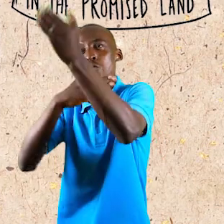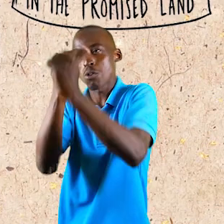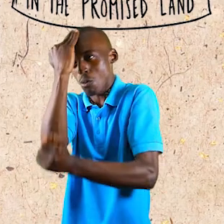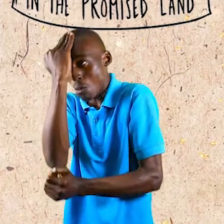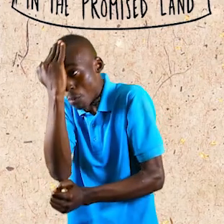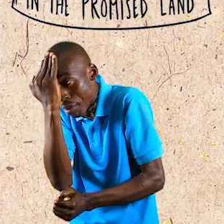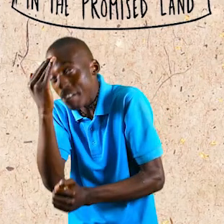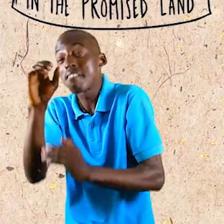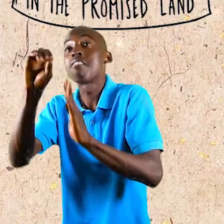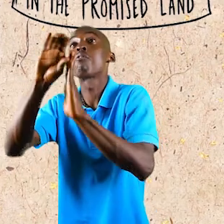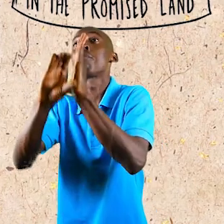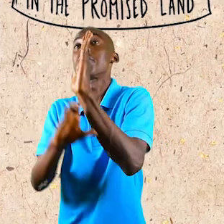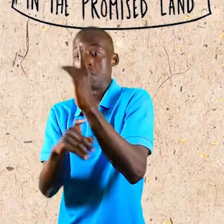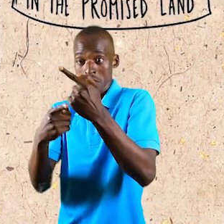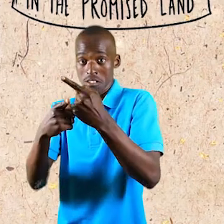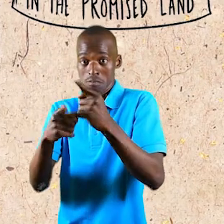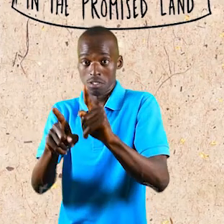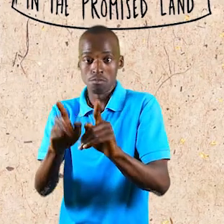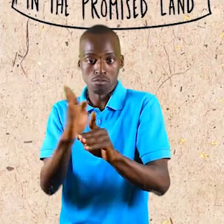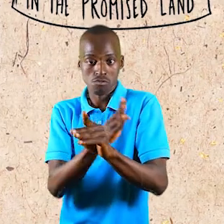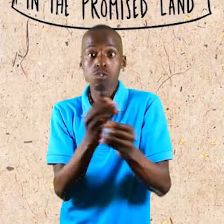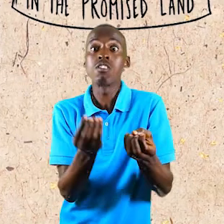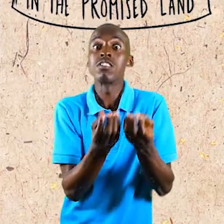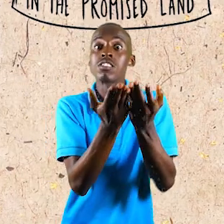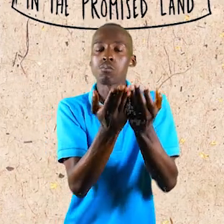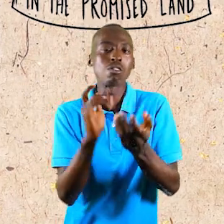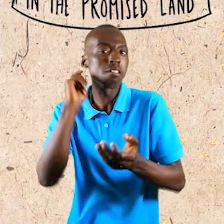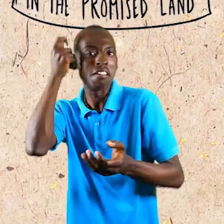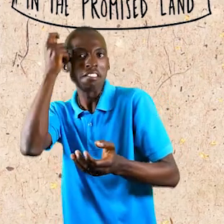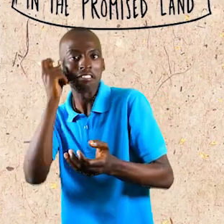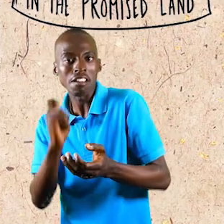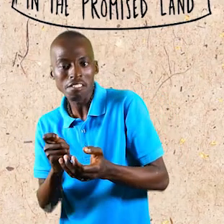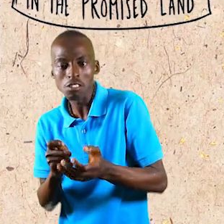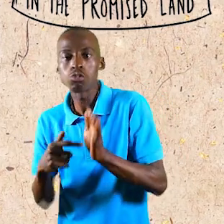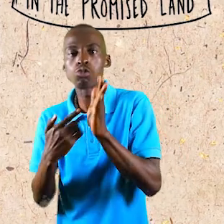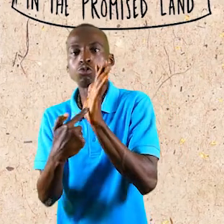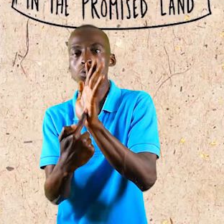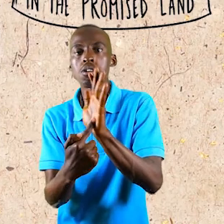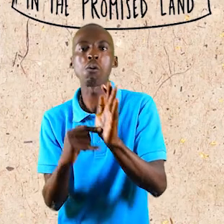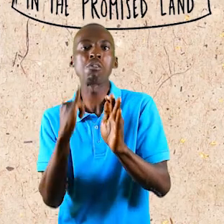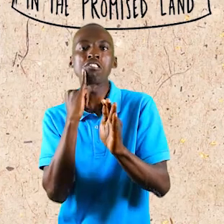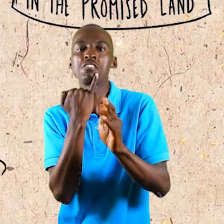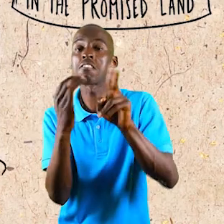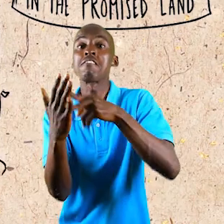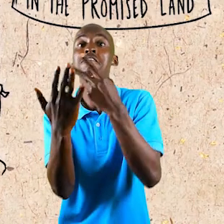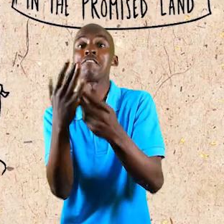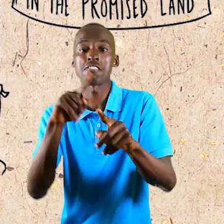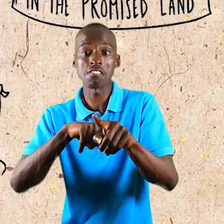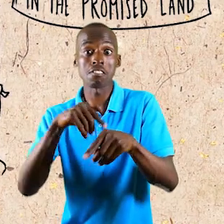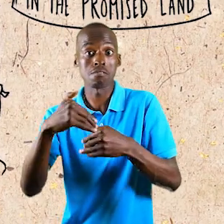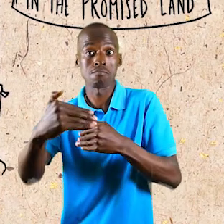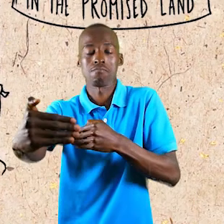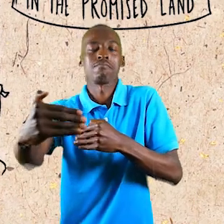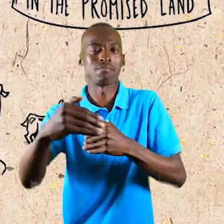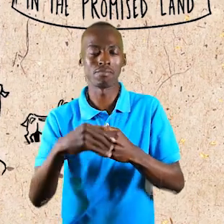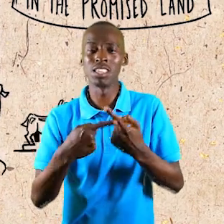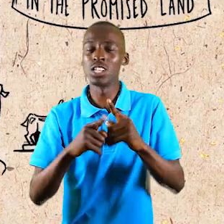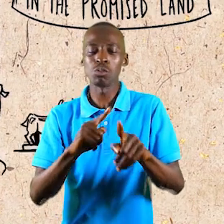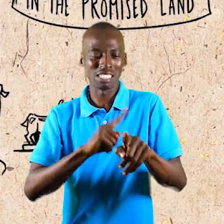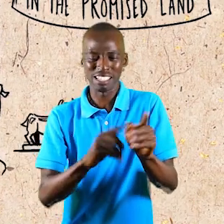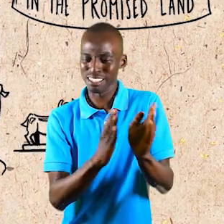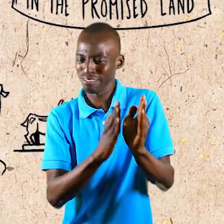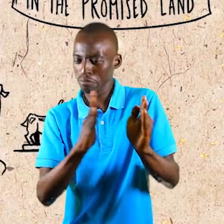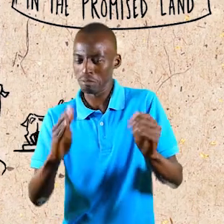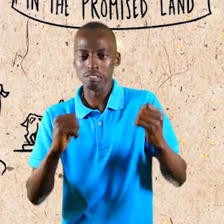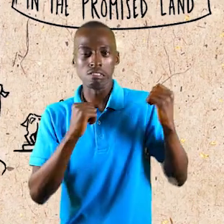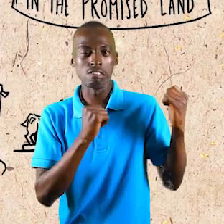the covenant commands. Before the book of Samuel, Judges showed how Israel failed at that task big time. It was a period